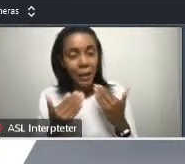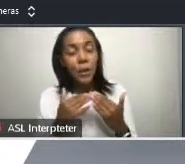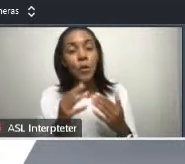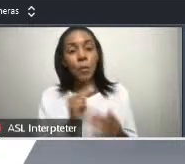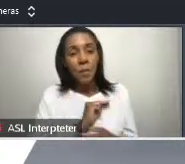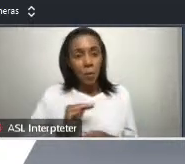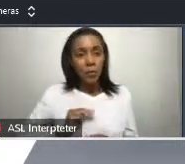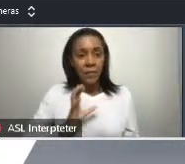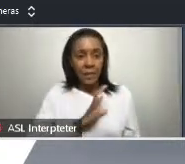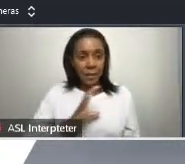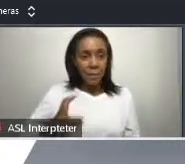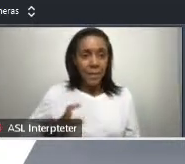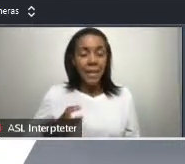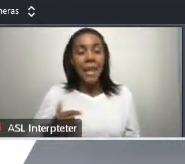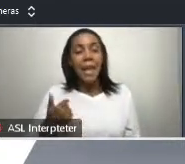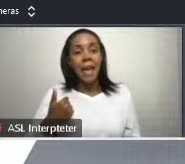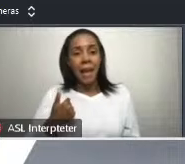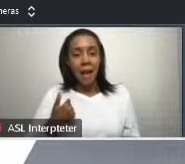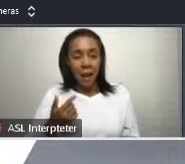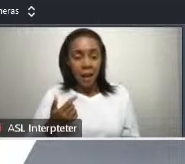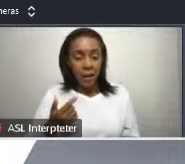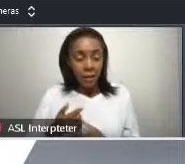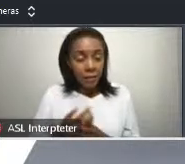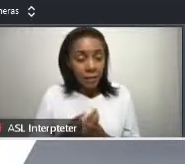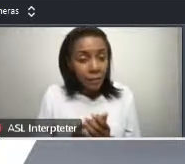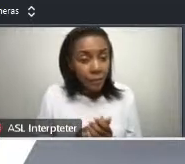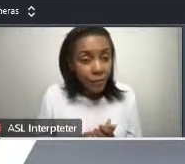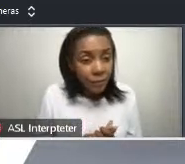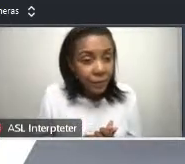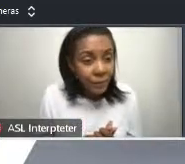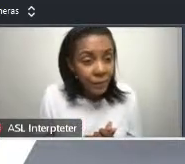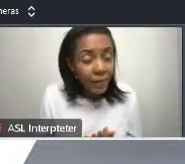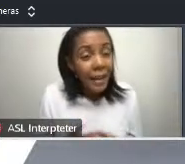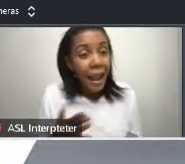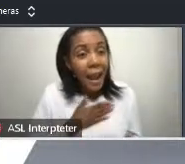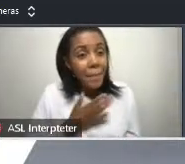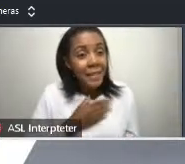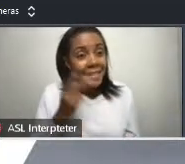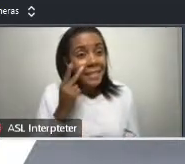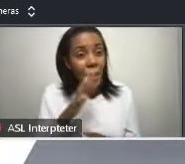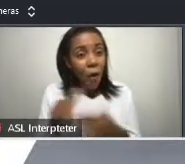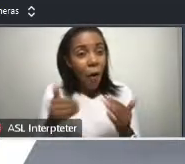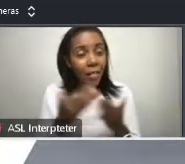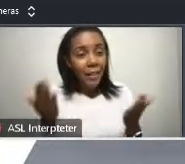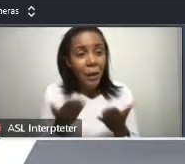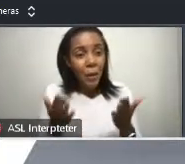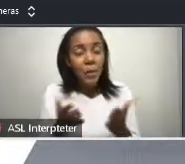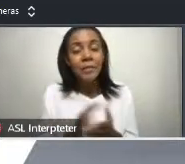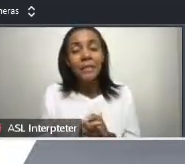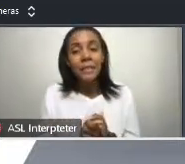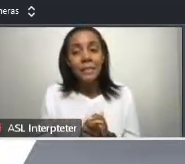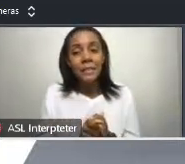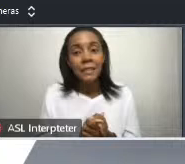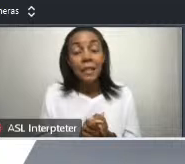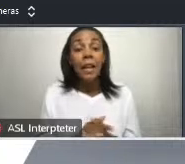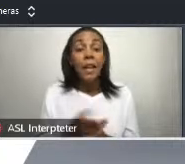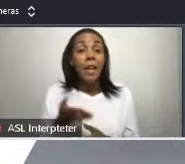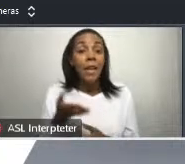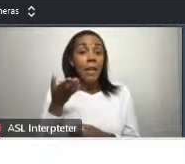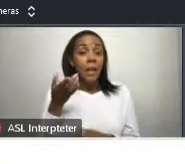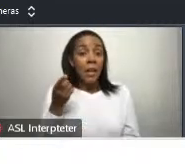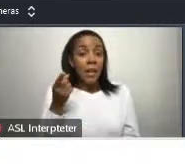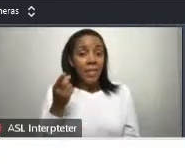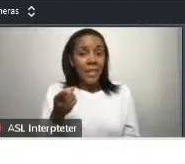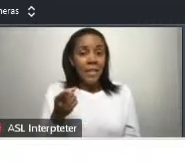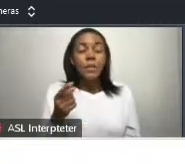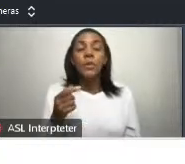of the committee. Brian Barker, the Office of Planning and Development. So glad to see everyone in person. Yes, absolutely. This is, if we could